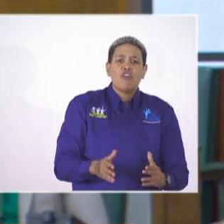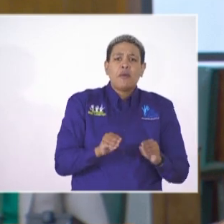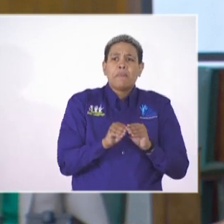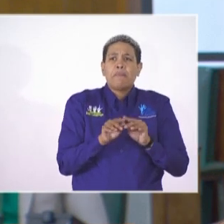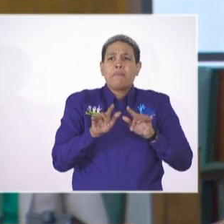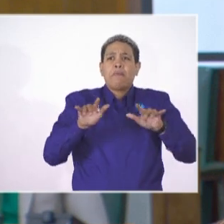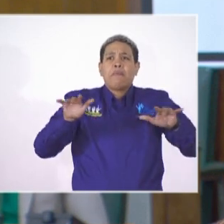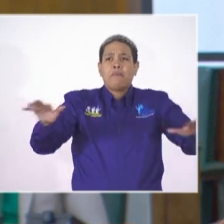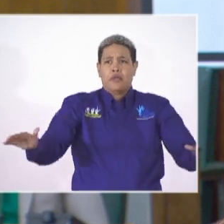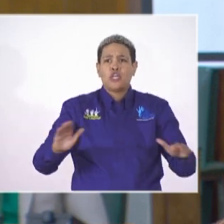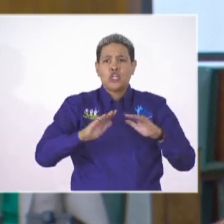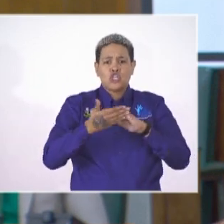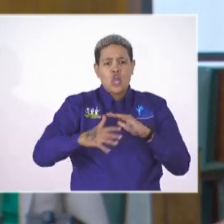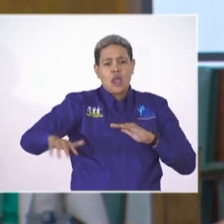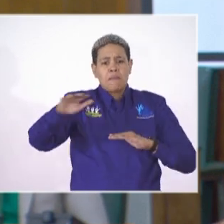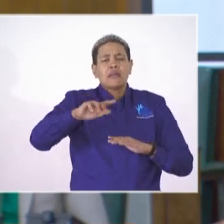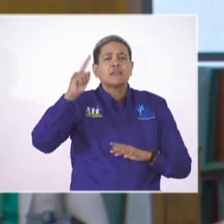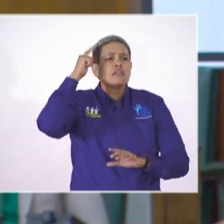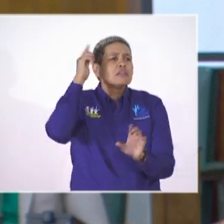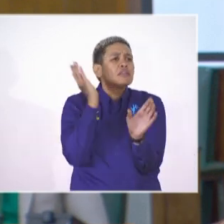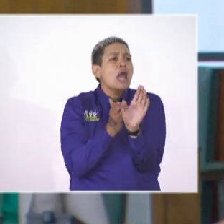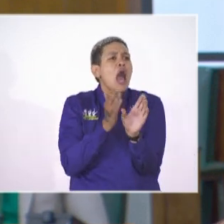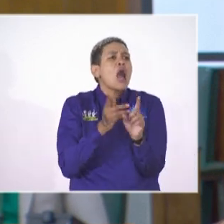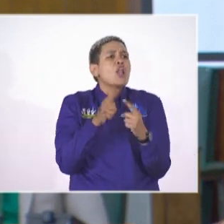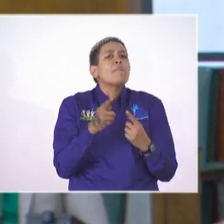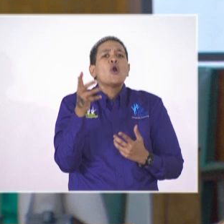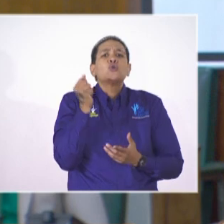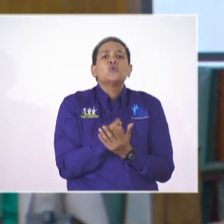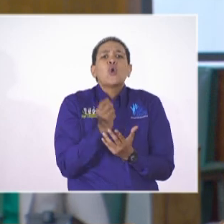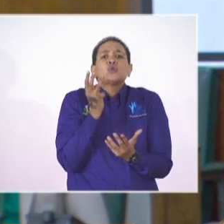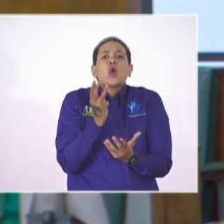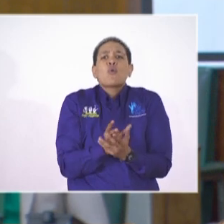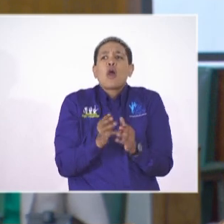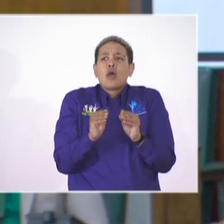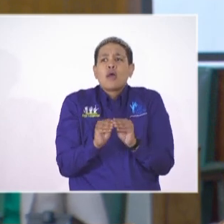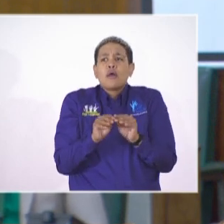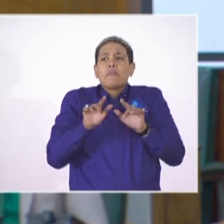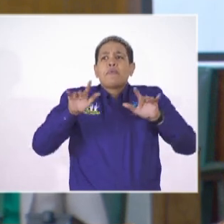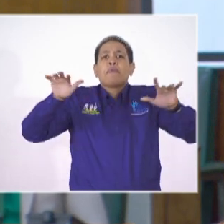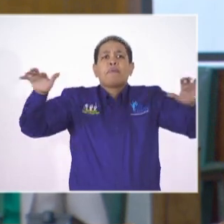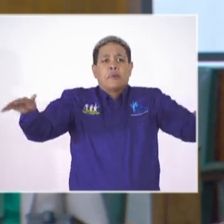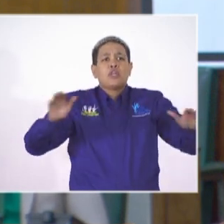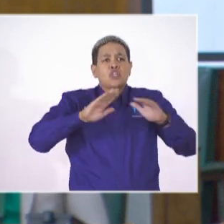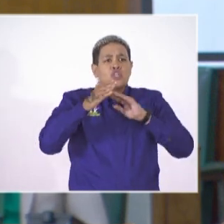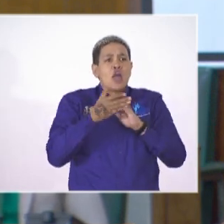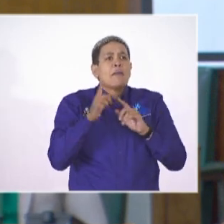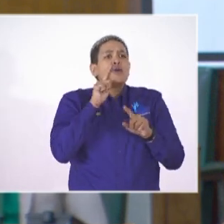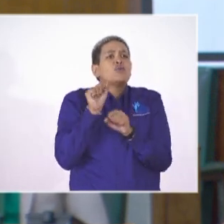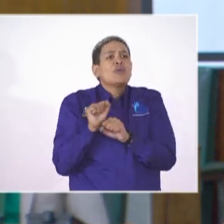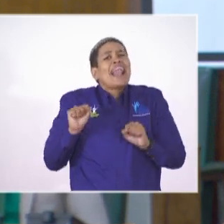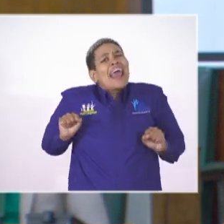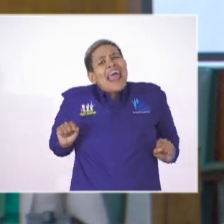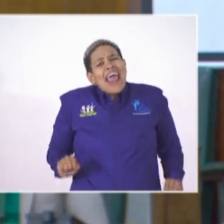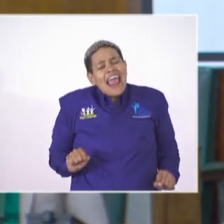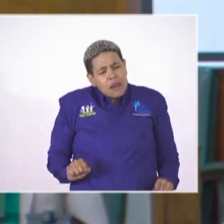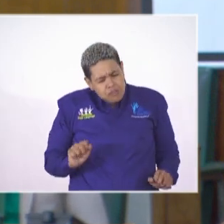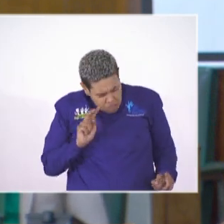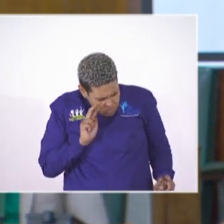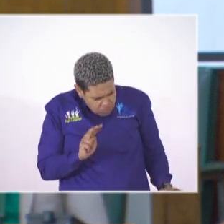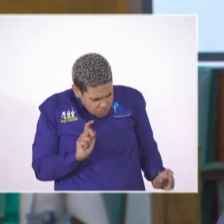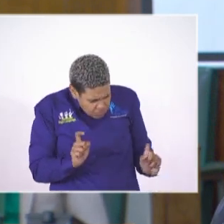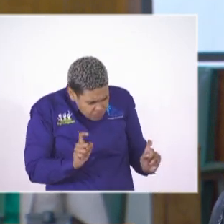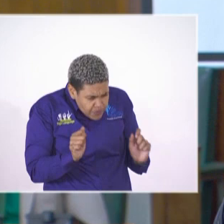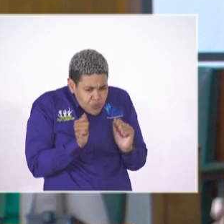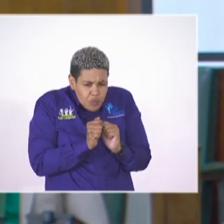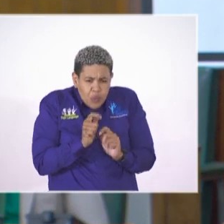the country. Psychologists and social workers right across the country to be able to treat with